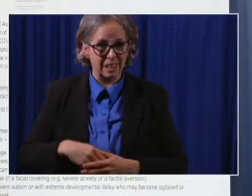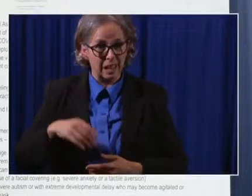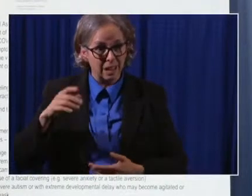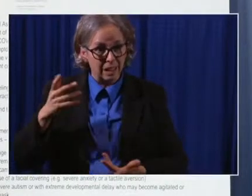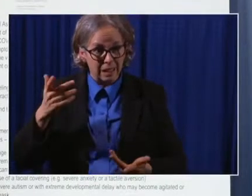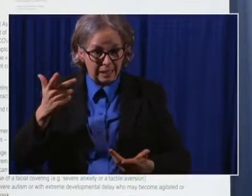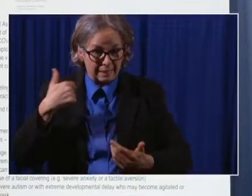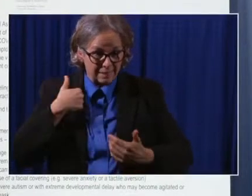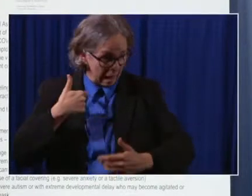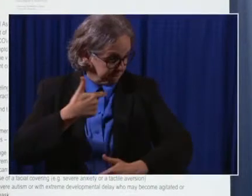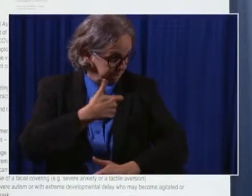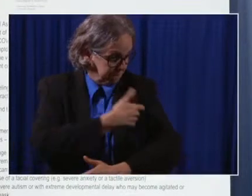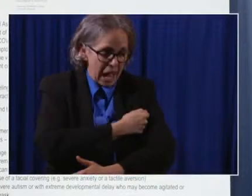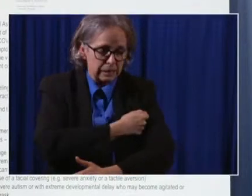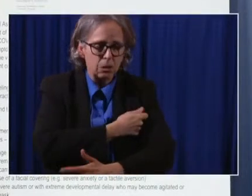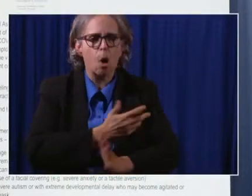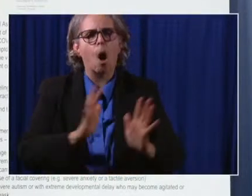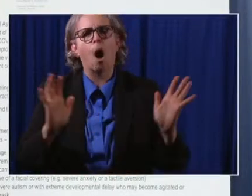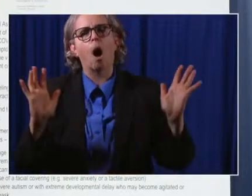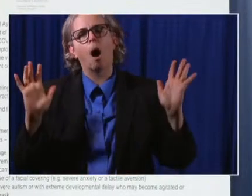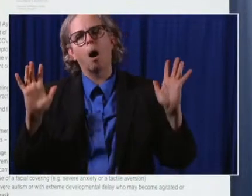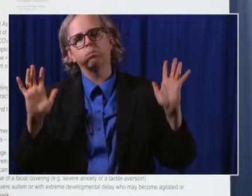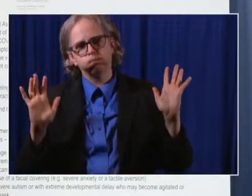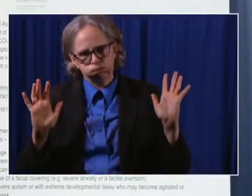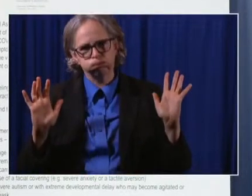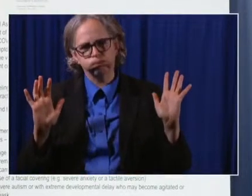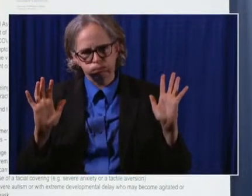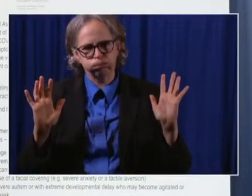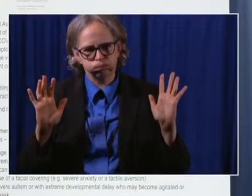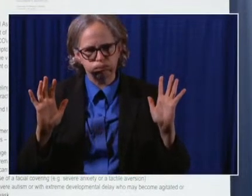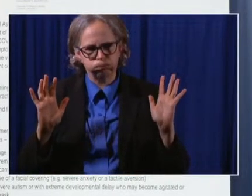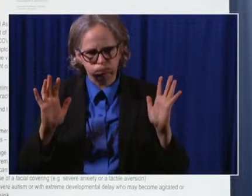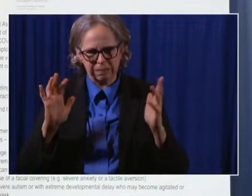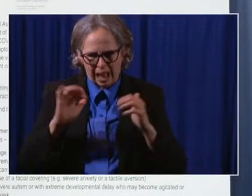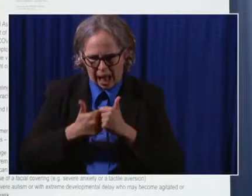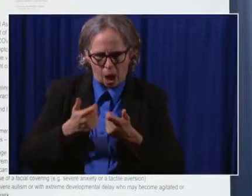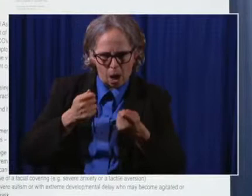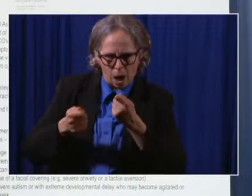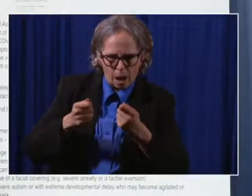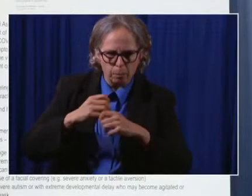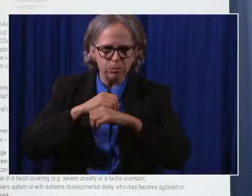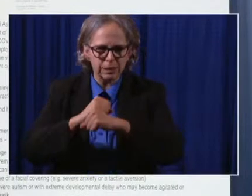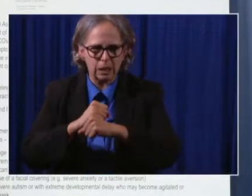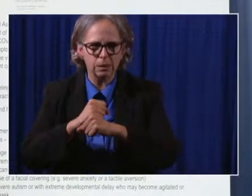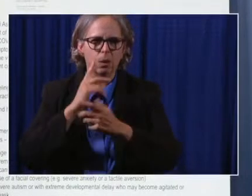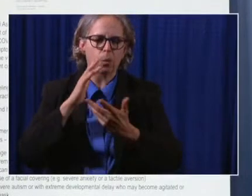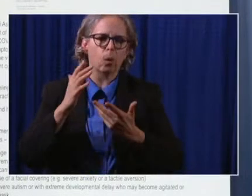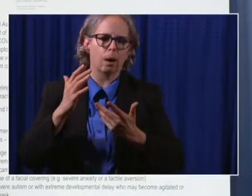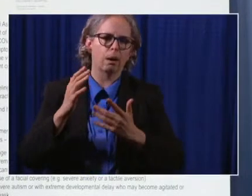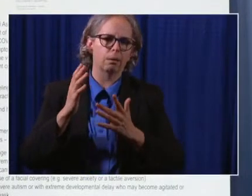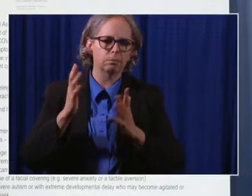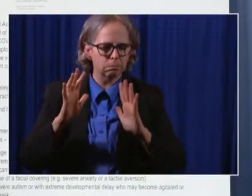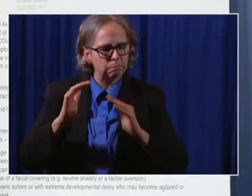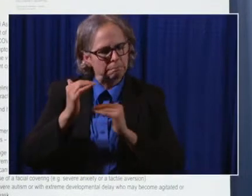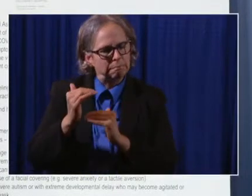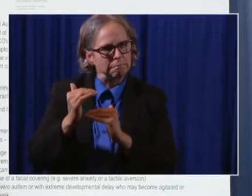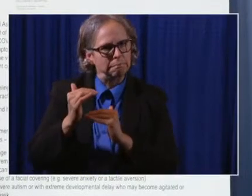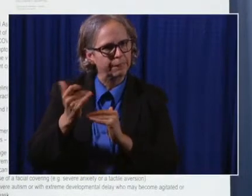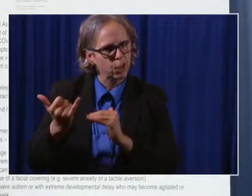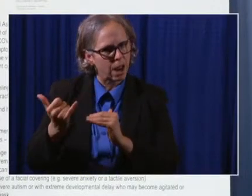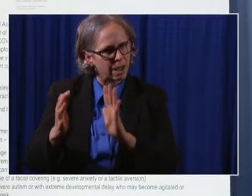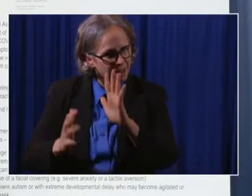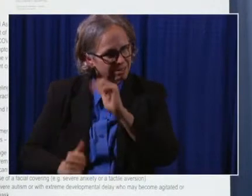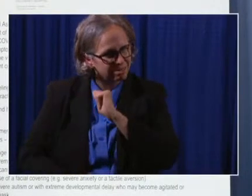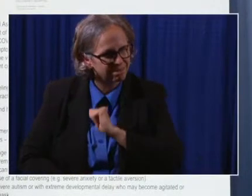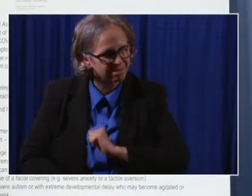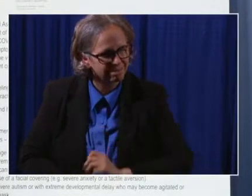are limited in the ways that we can protect people of the state of Ohio, protect our